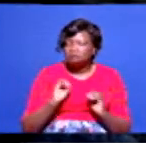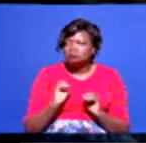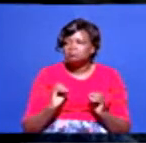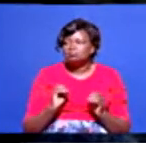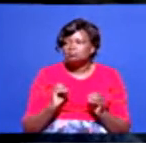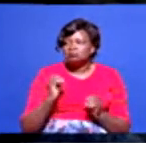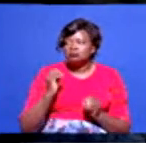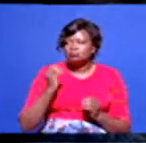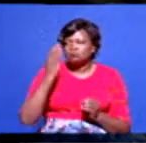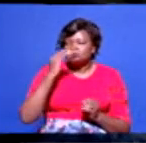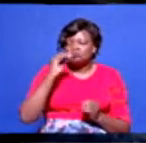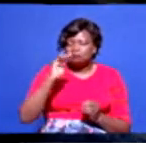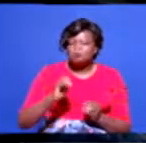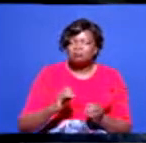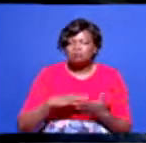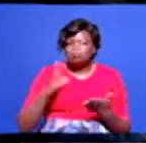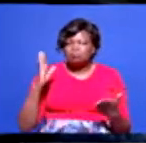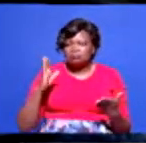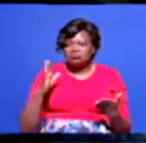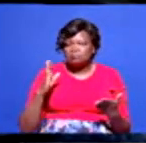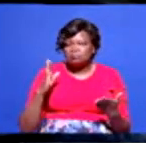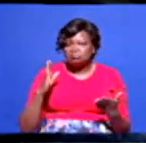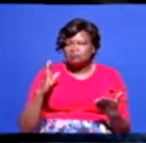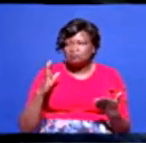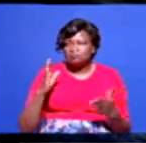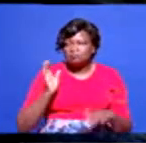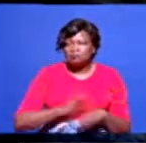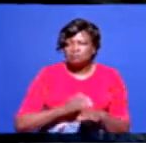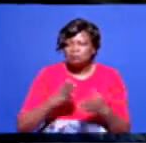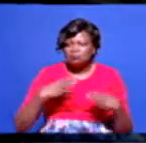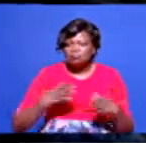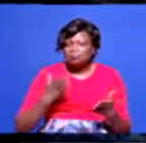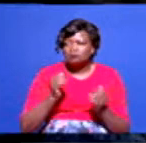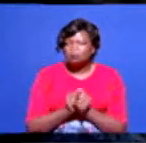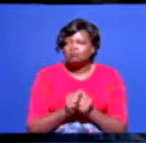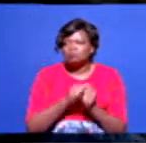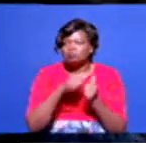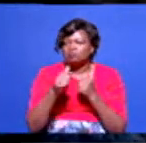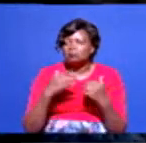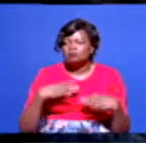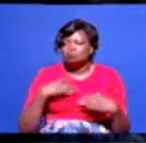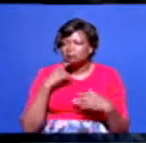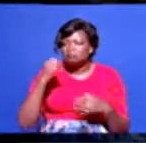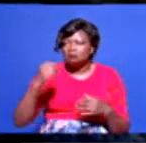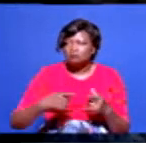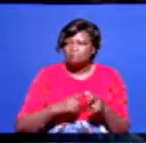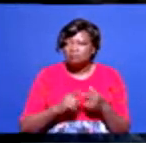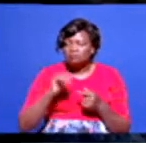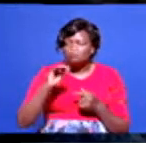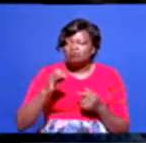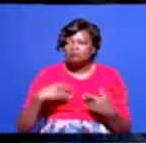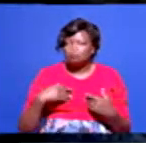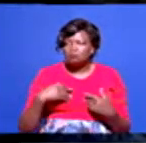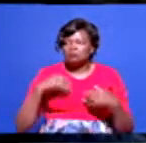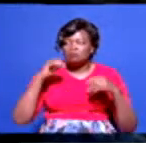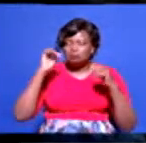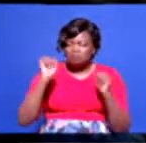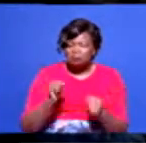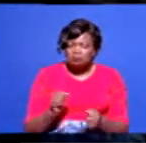most potential business people compared to even salaried. SMEs have got potential to save any